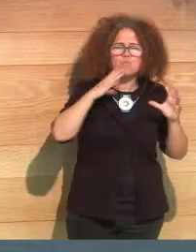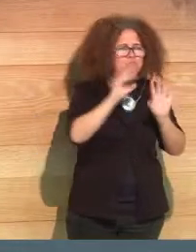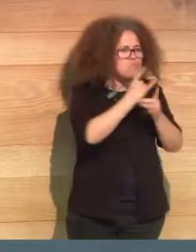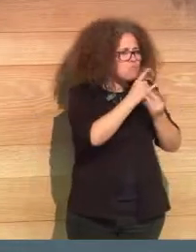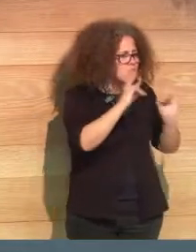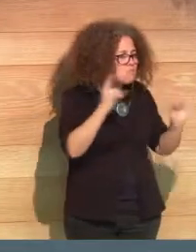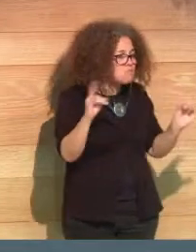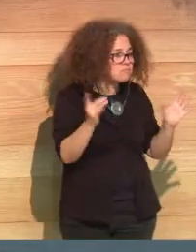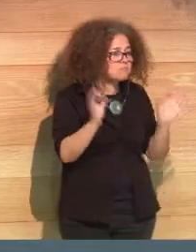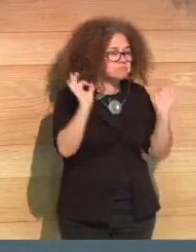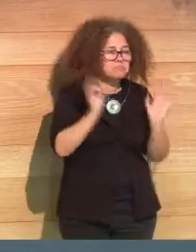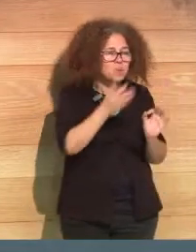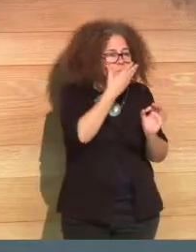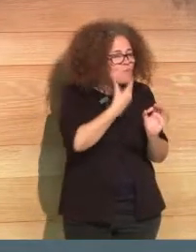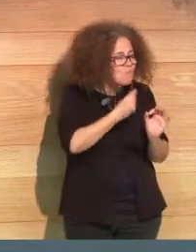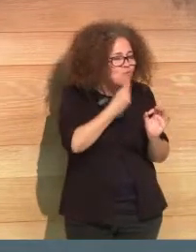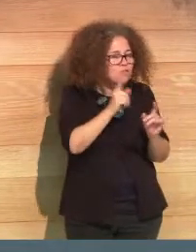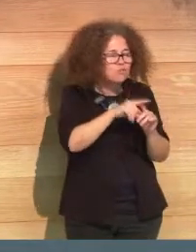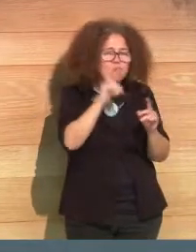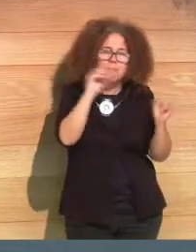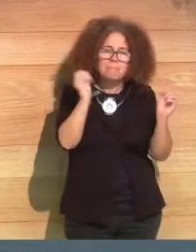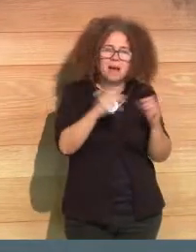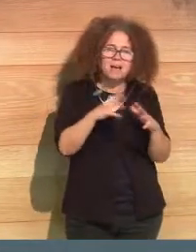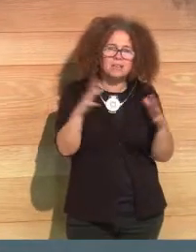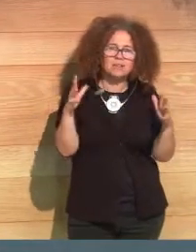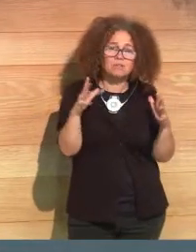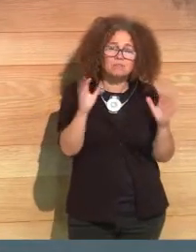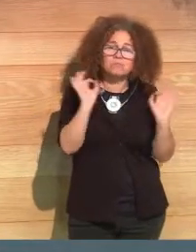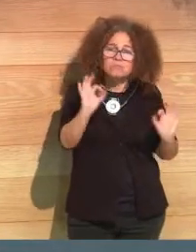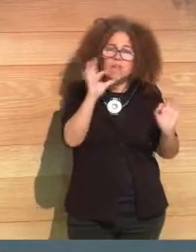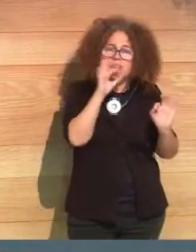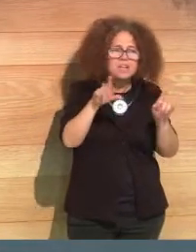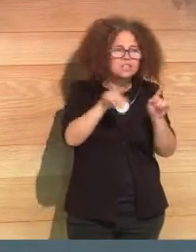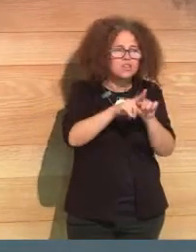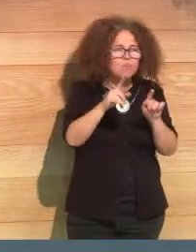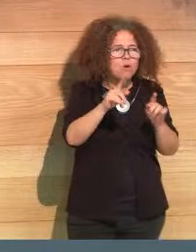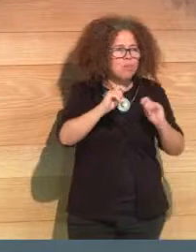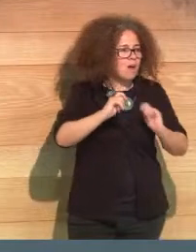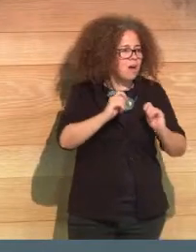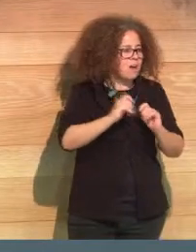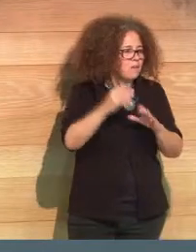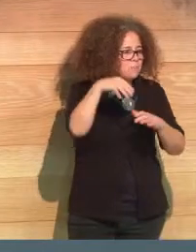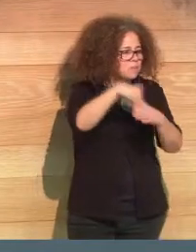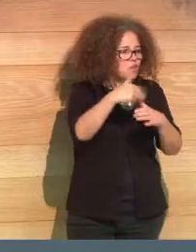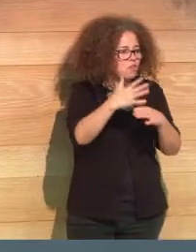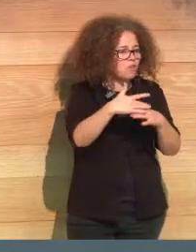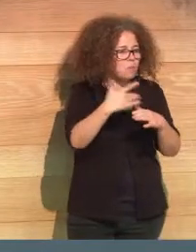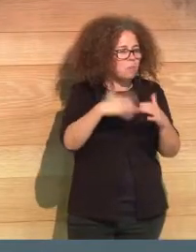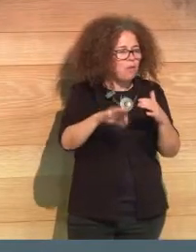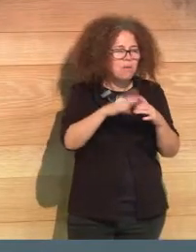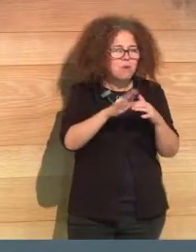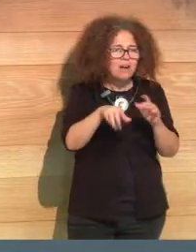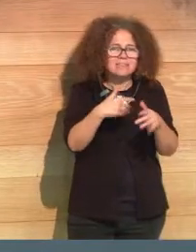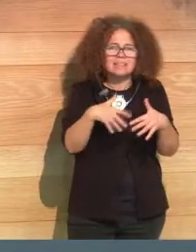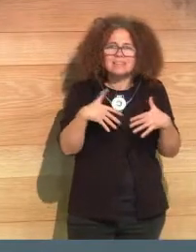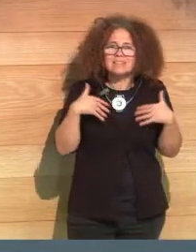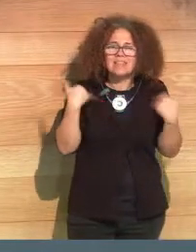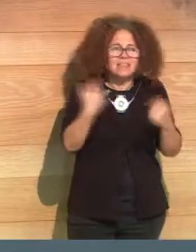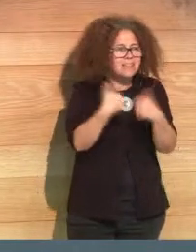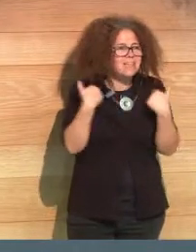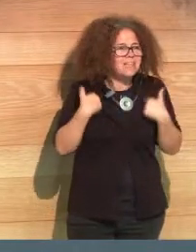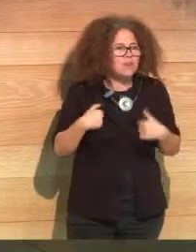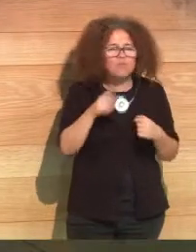it's beautiful, it's sort of magical, and it's really immersive, so you sort of feel in this magical space.